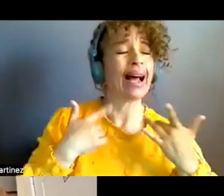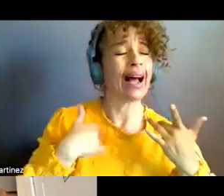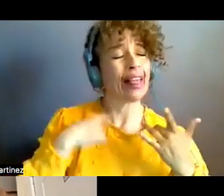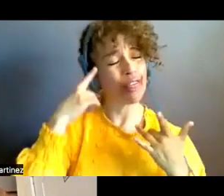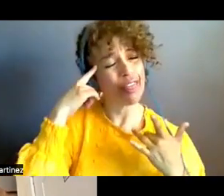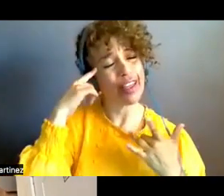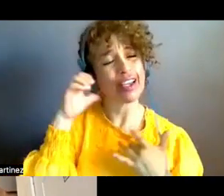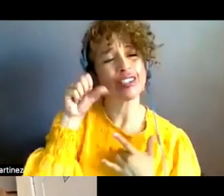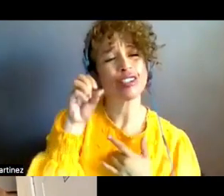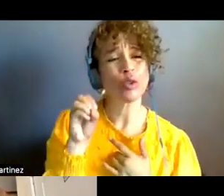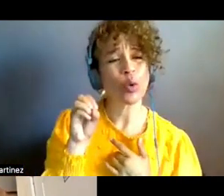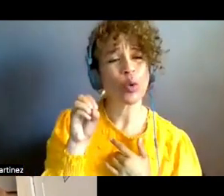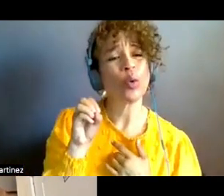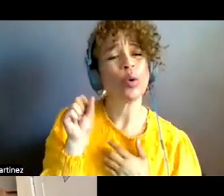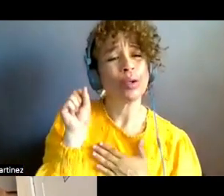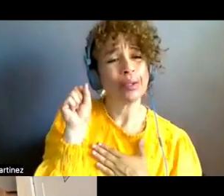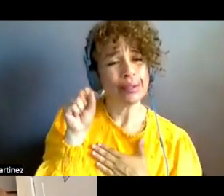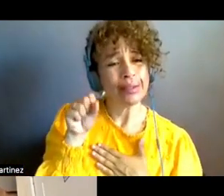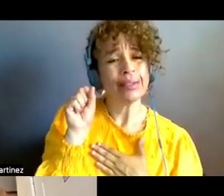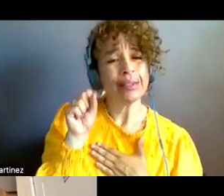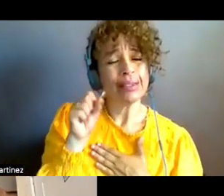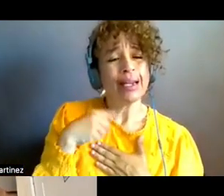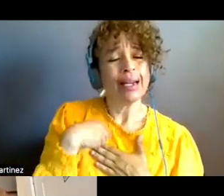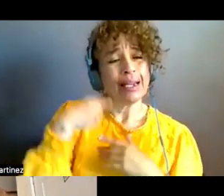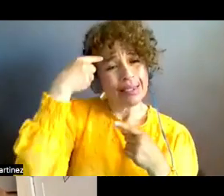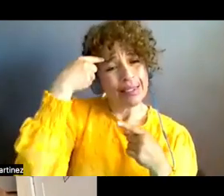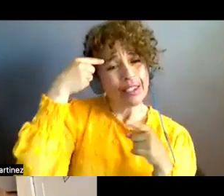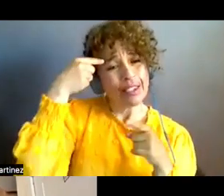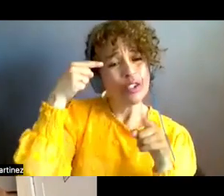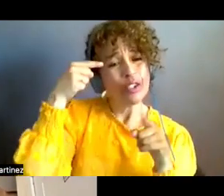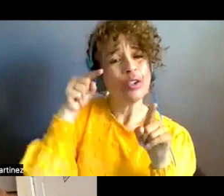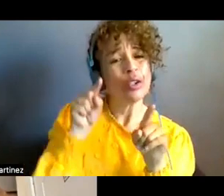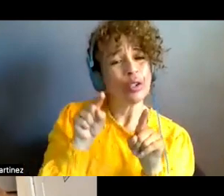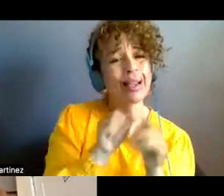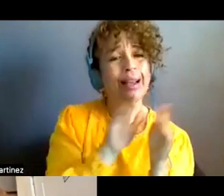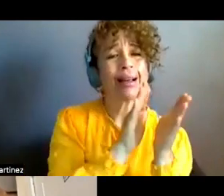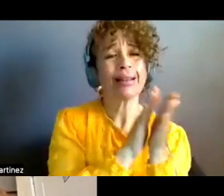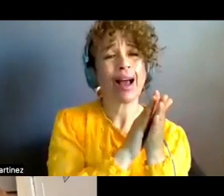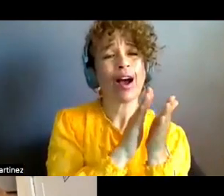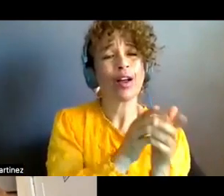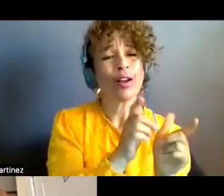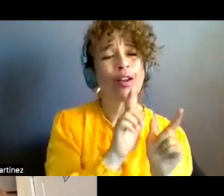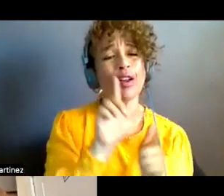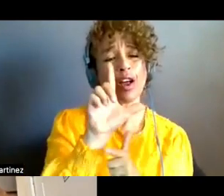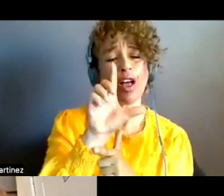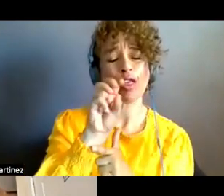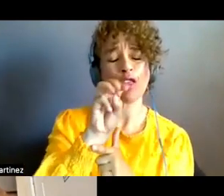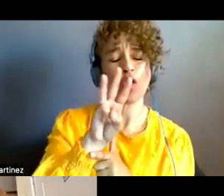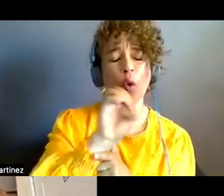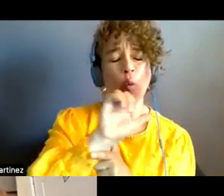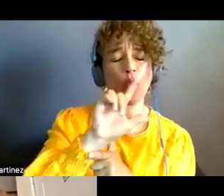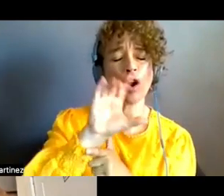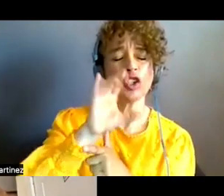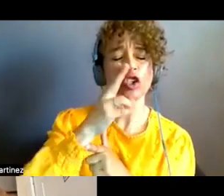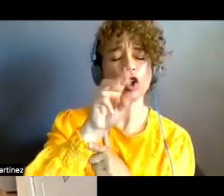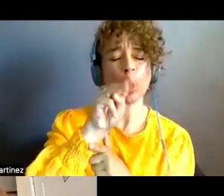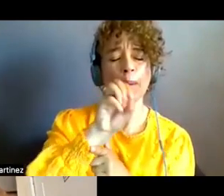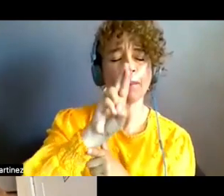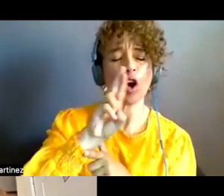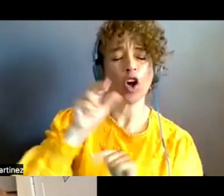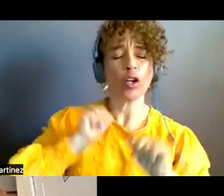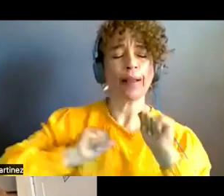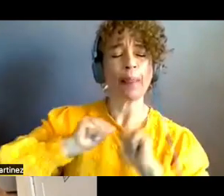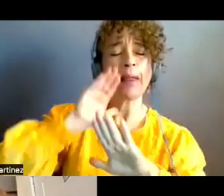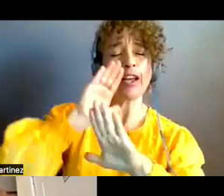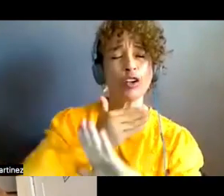Yeah. I agree. And yeah. I should return a compliment and say the Lowell Chamber Orchestra concerts